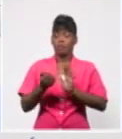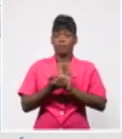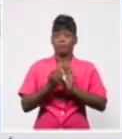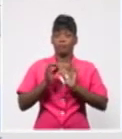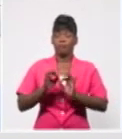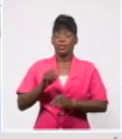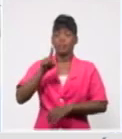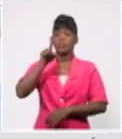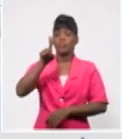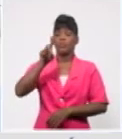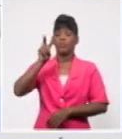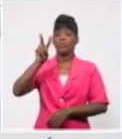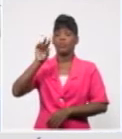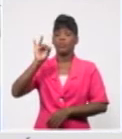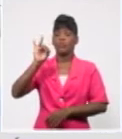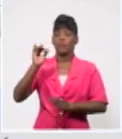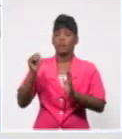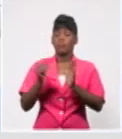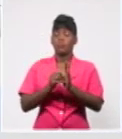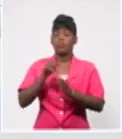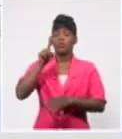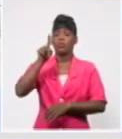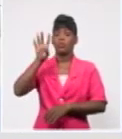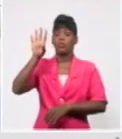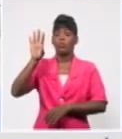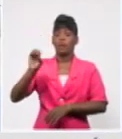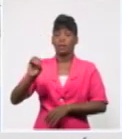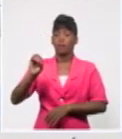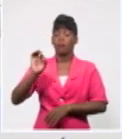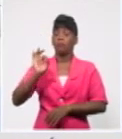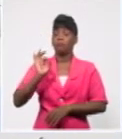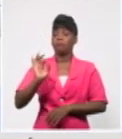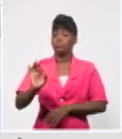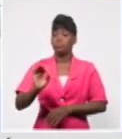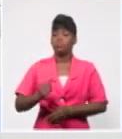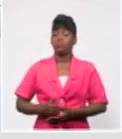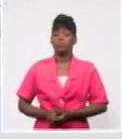127,140 people were diagnosed only yesterday. Of the